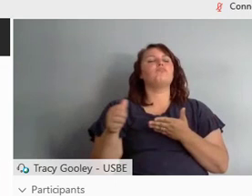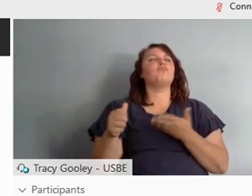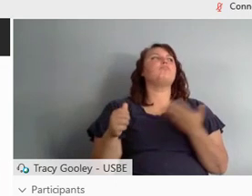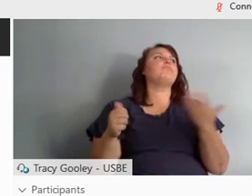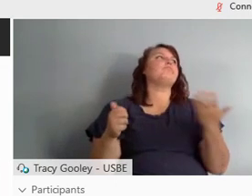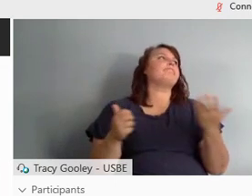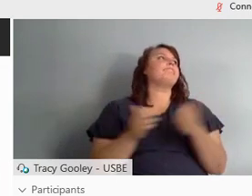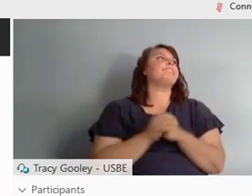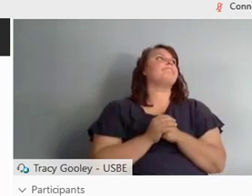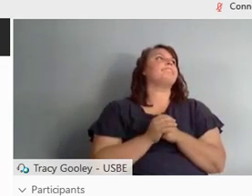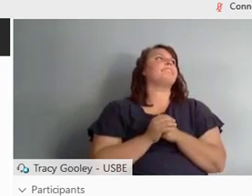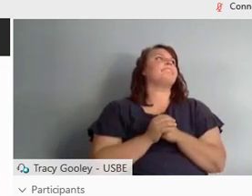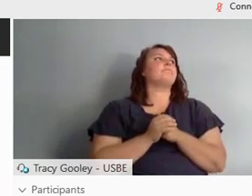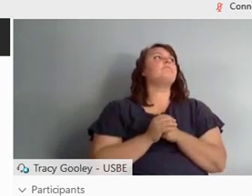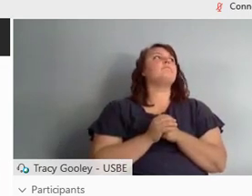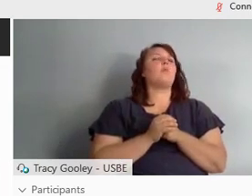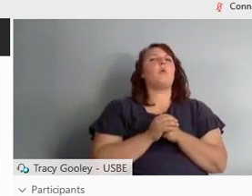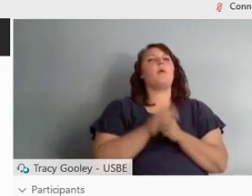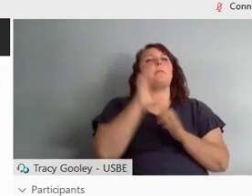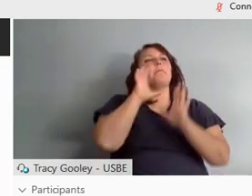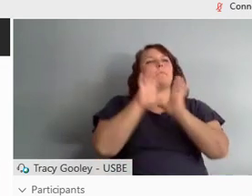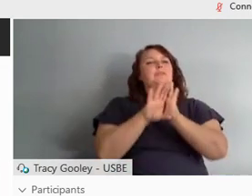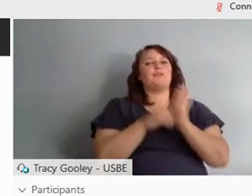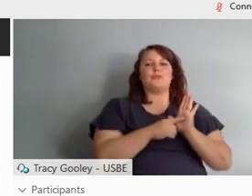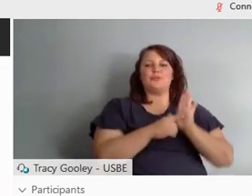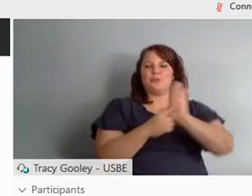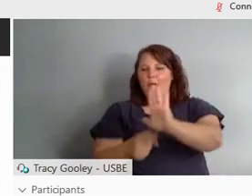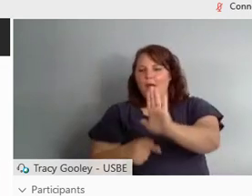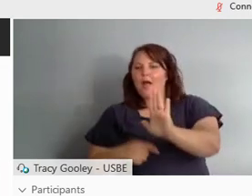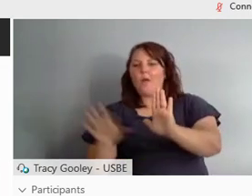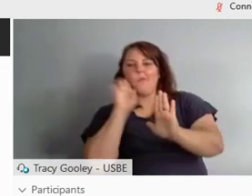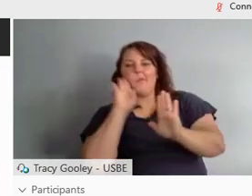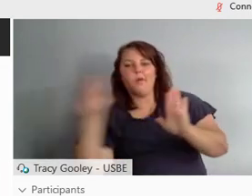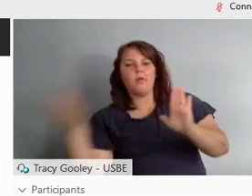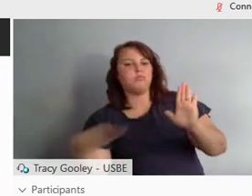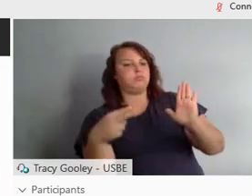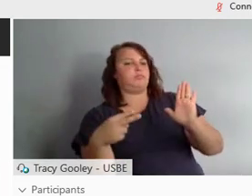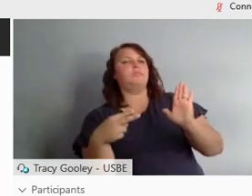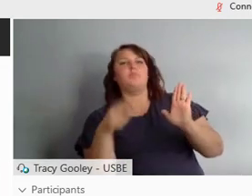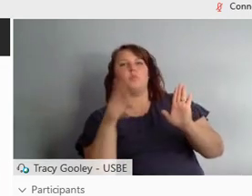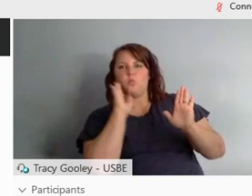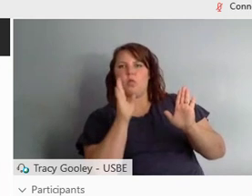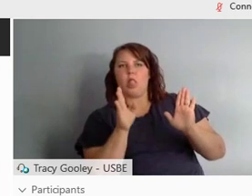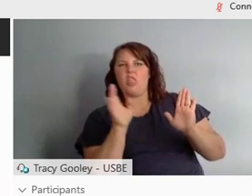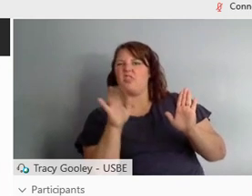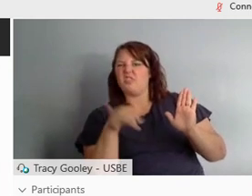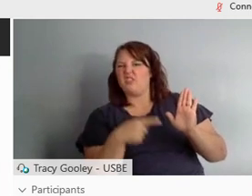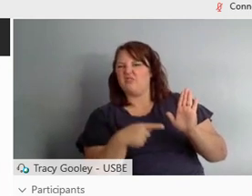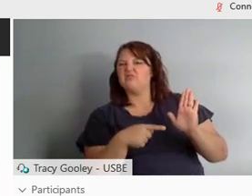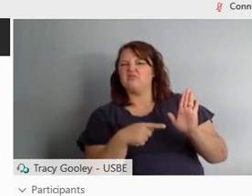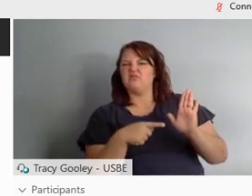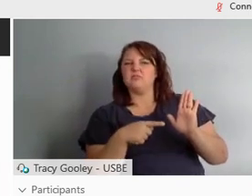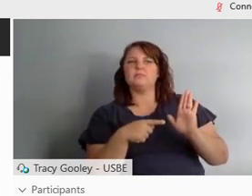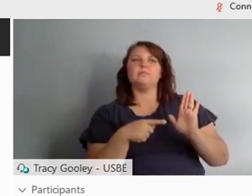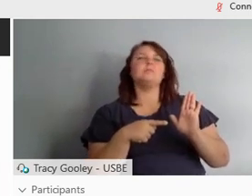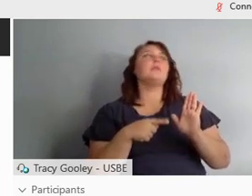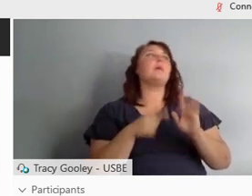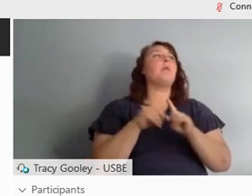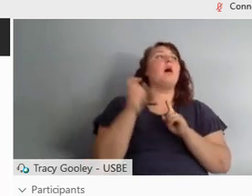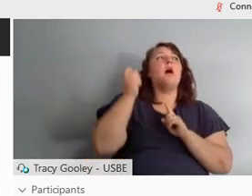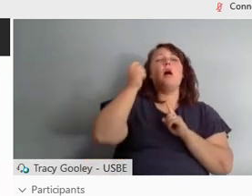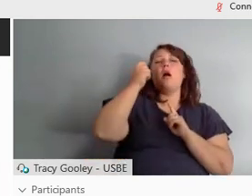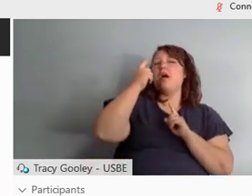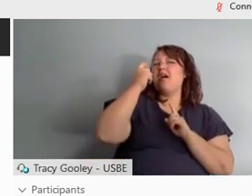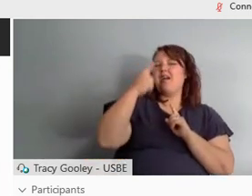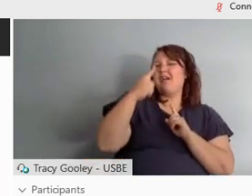engaging, we'll give attention towards a picture, right? When we're presented with a picture of an object or a story where the student will give attention to it. But my student